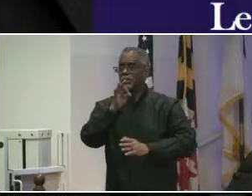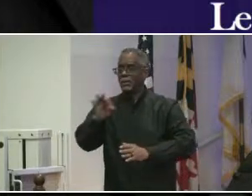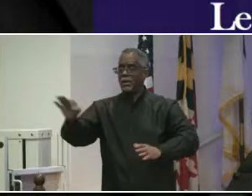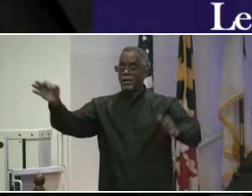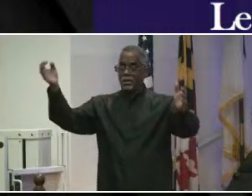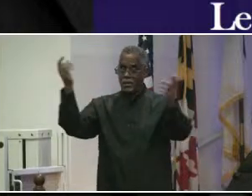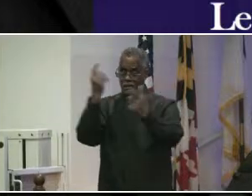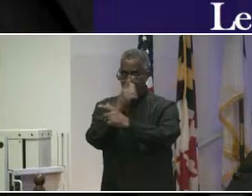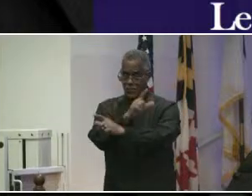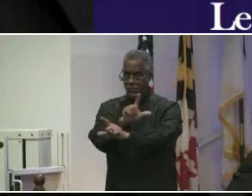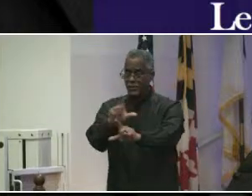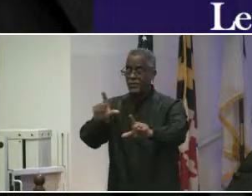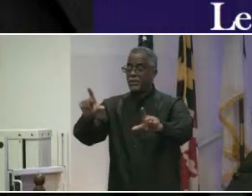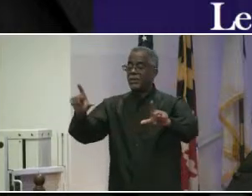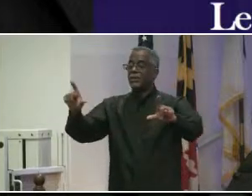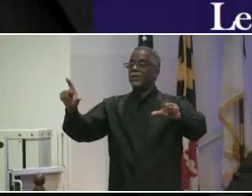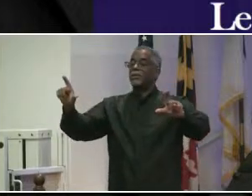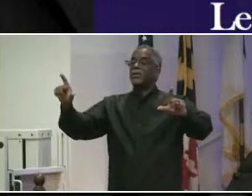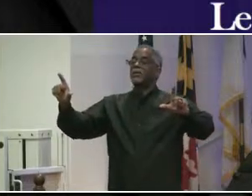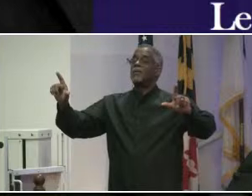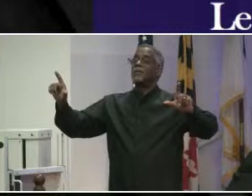harmonies of